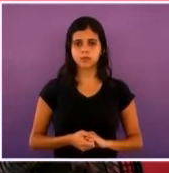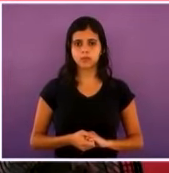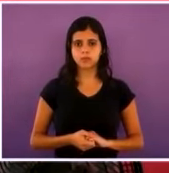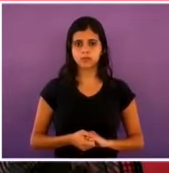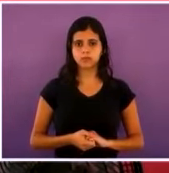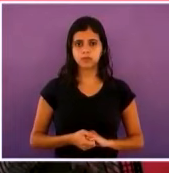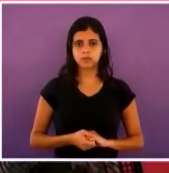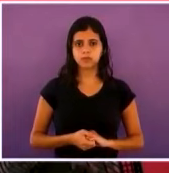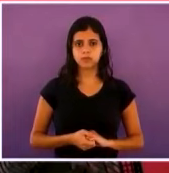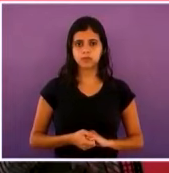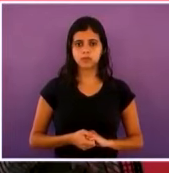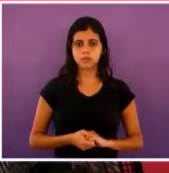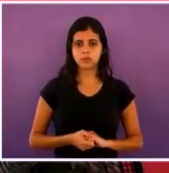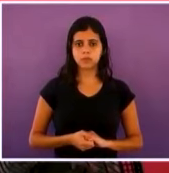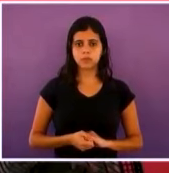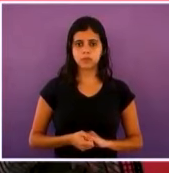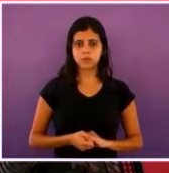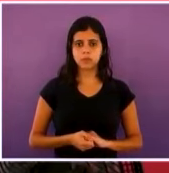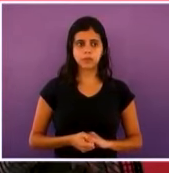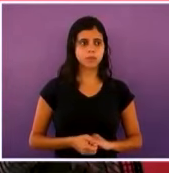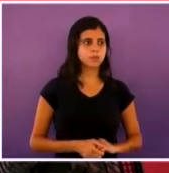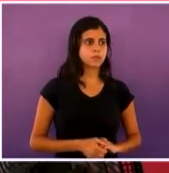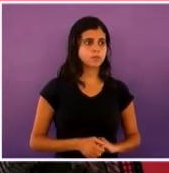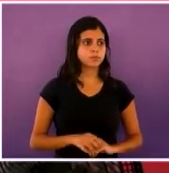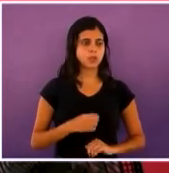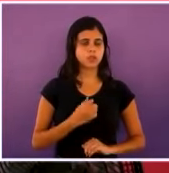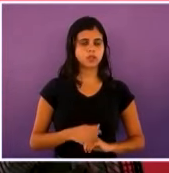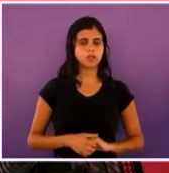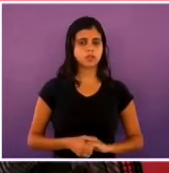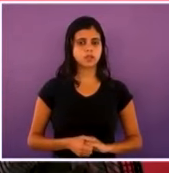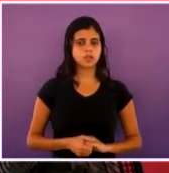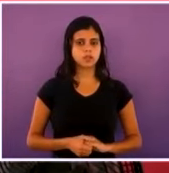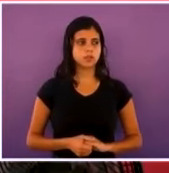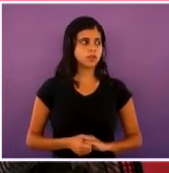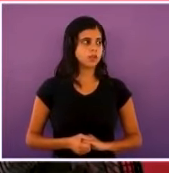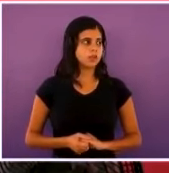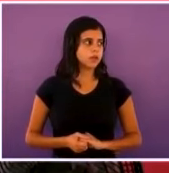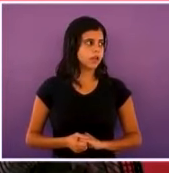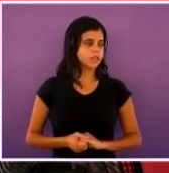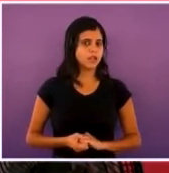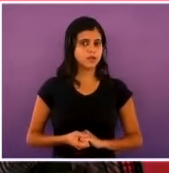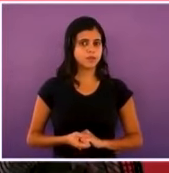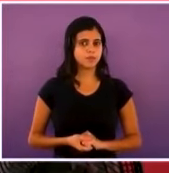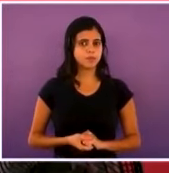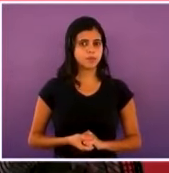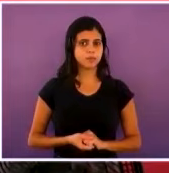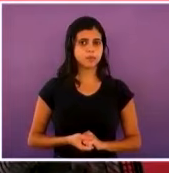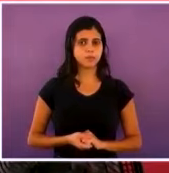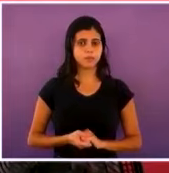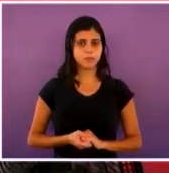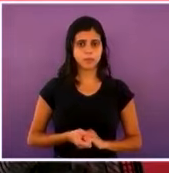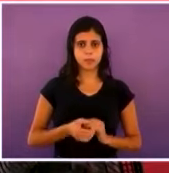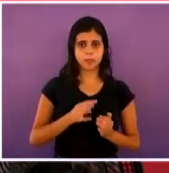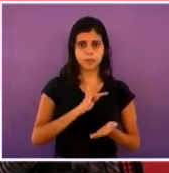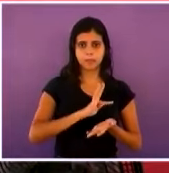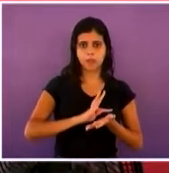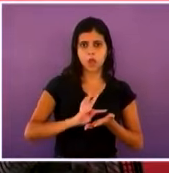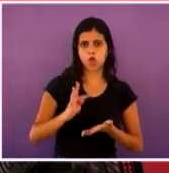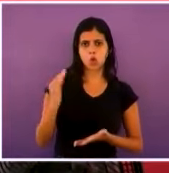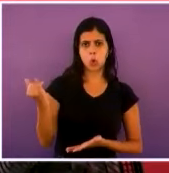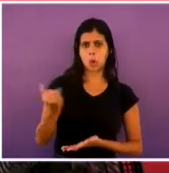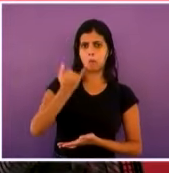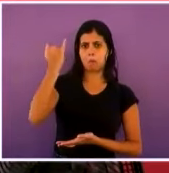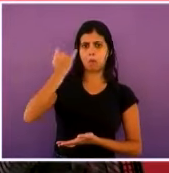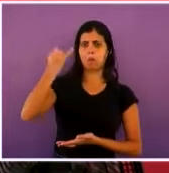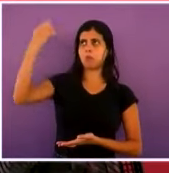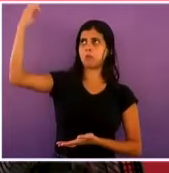top down from the Vatican down to the peripheries. E a ideia não é de que a teologia vem lá de cima do Vaticano